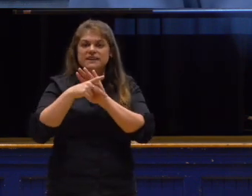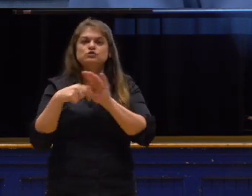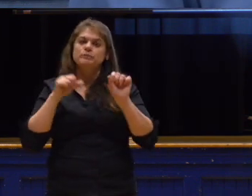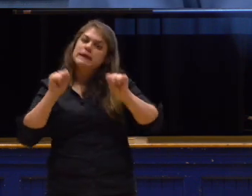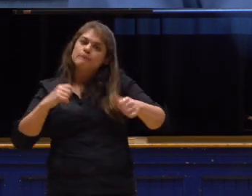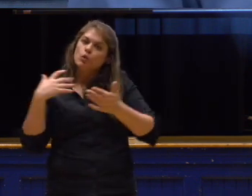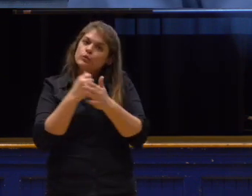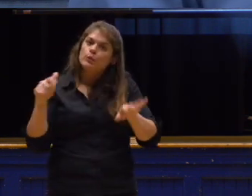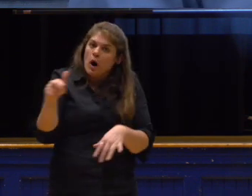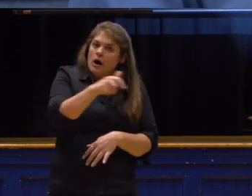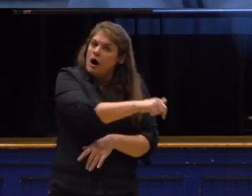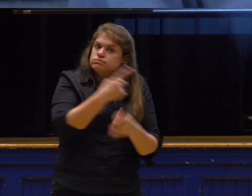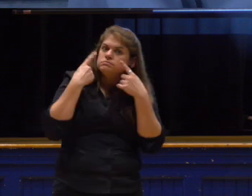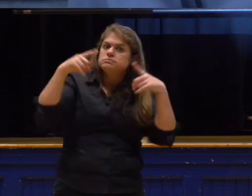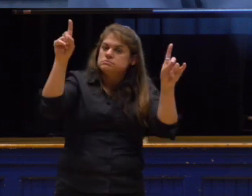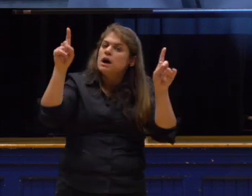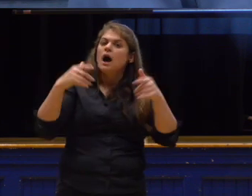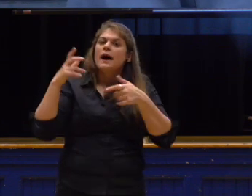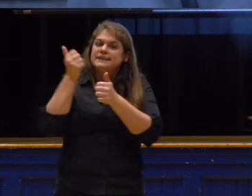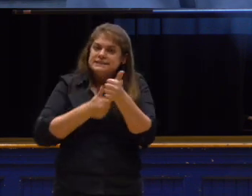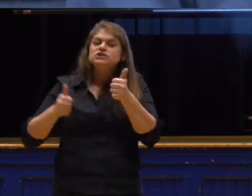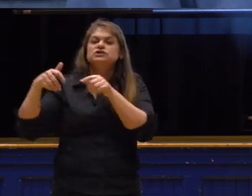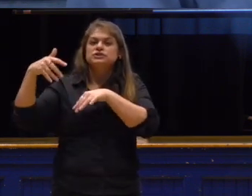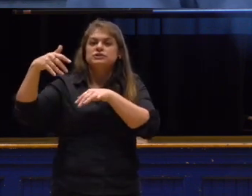to cross the street, and each intersection will be